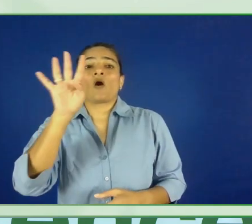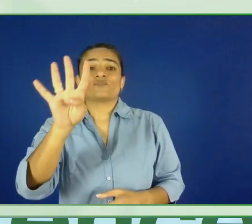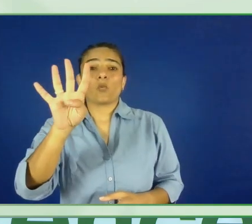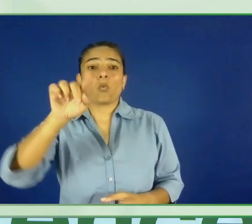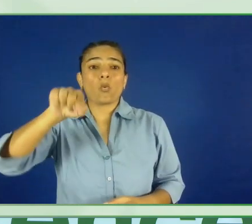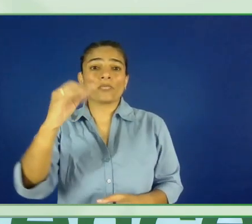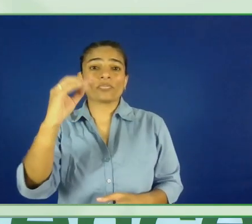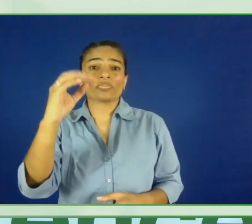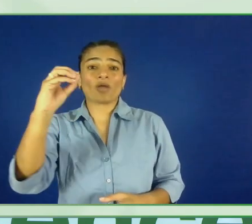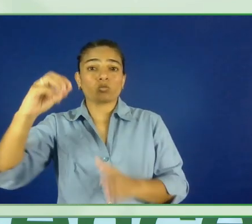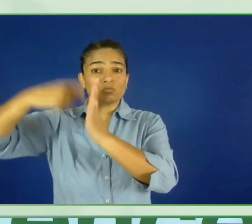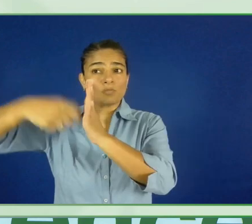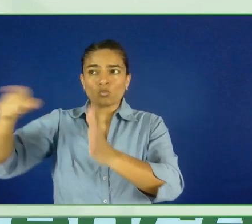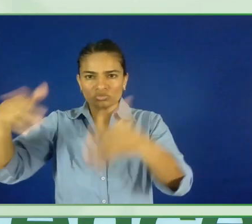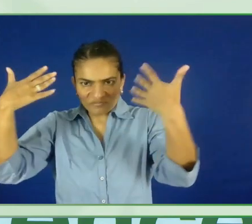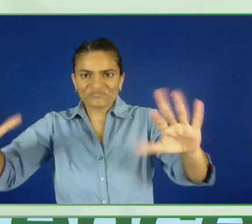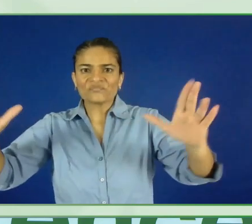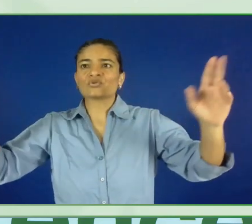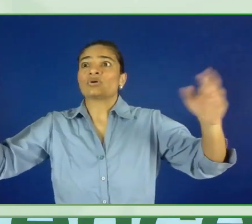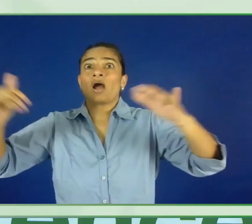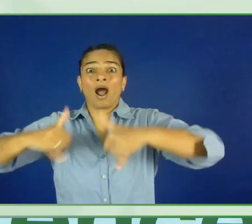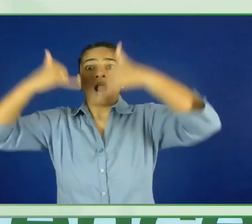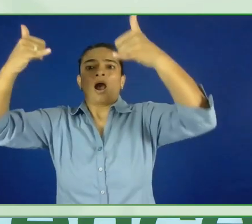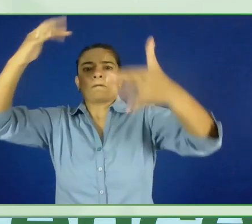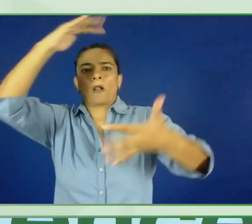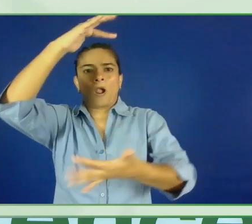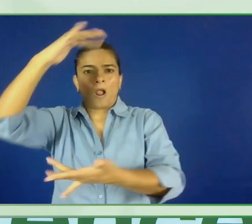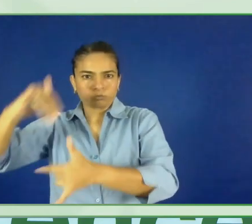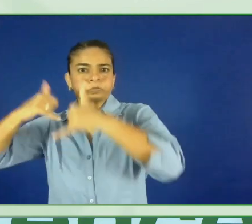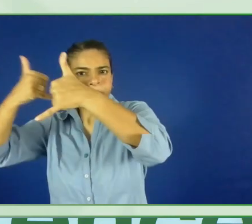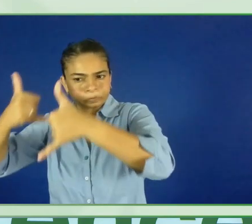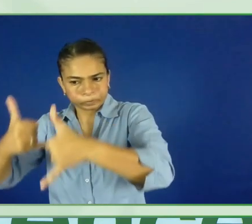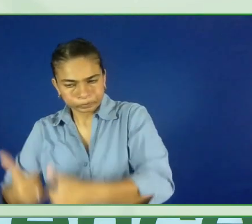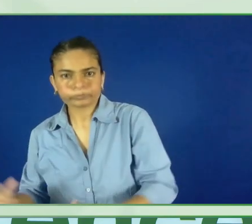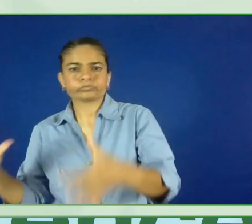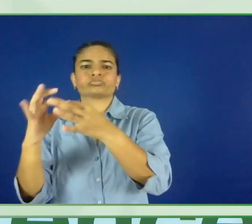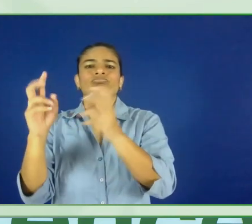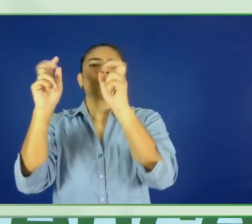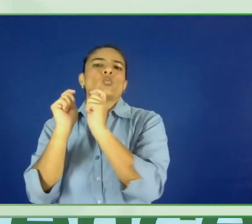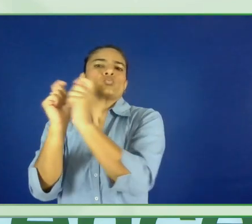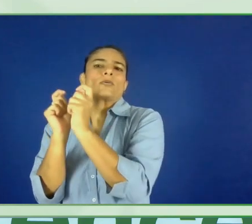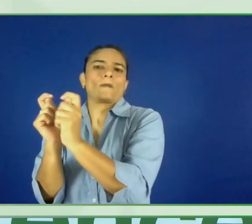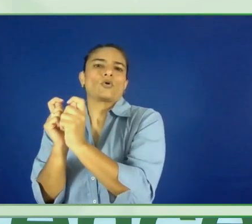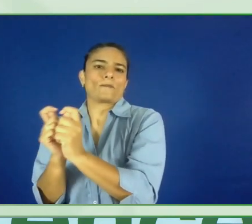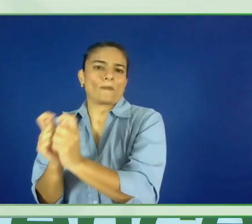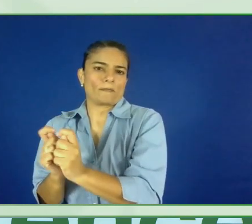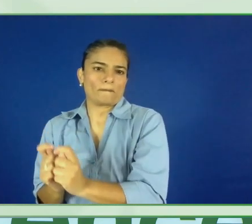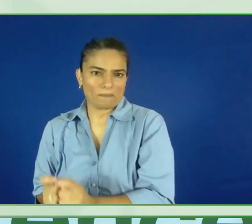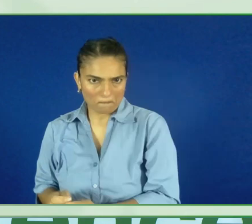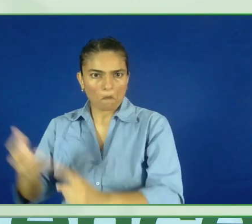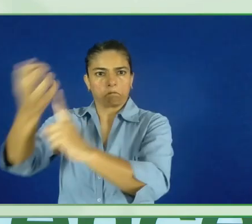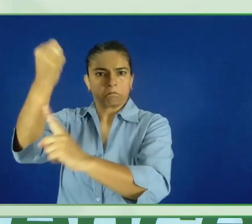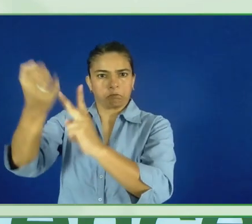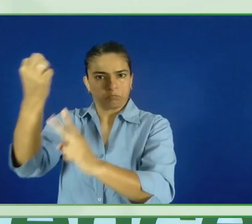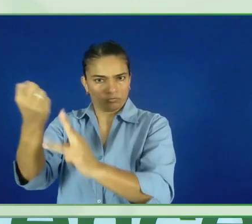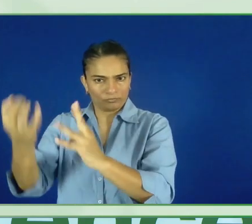sheets, all the presentations they gave at the Zero Project Conference here, all of their recorded